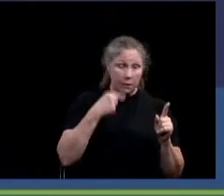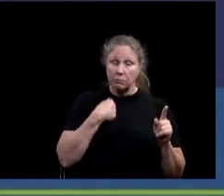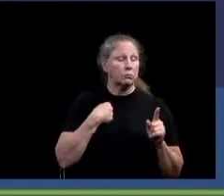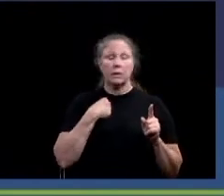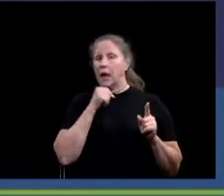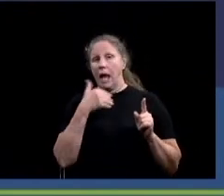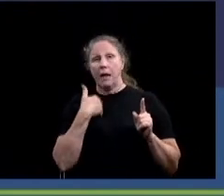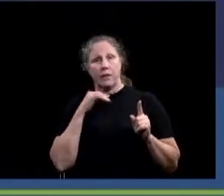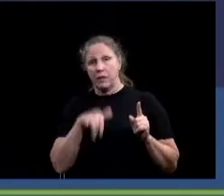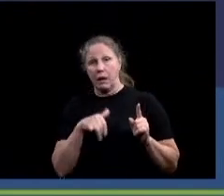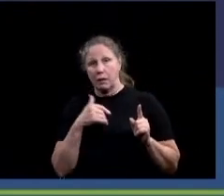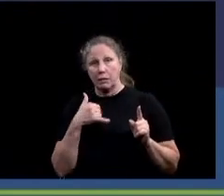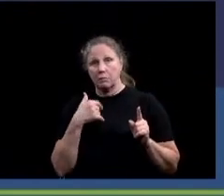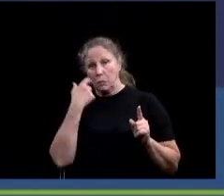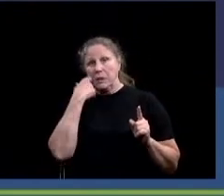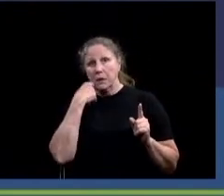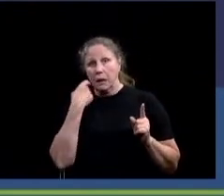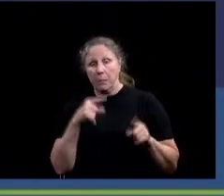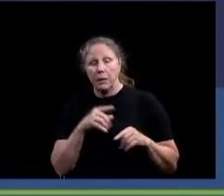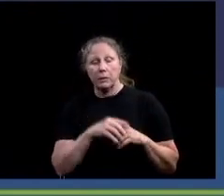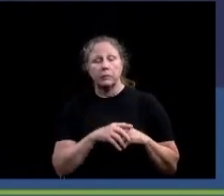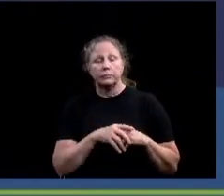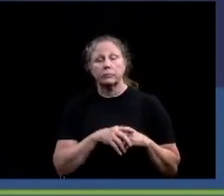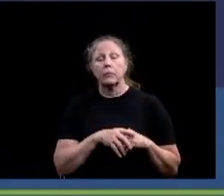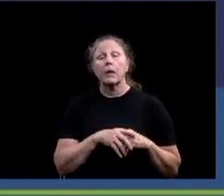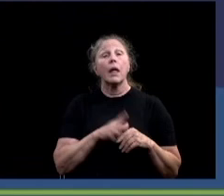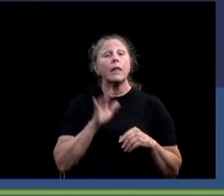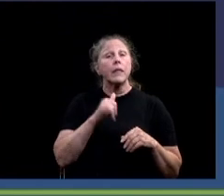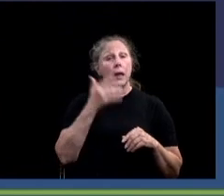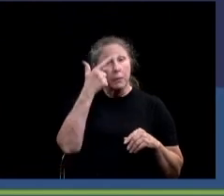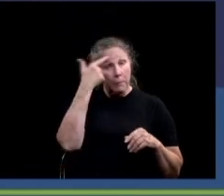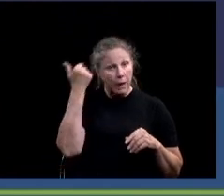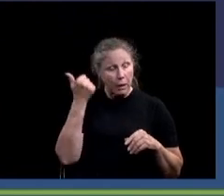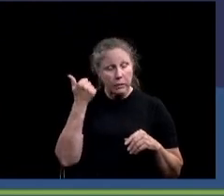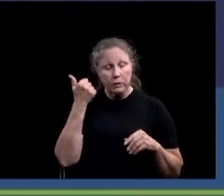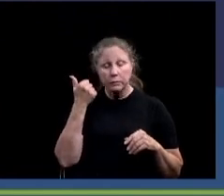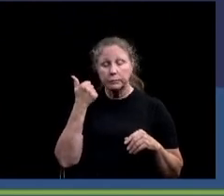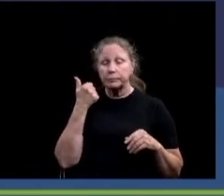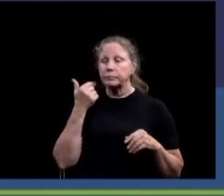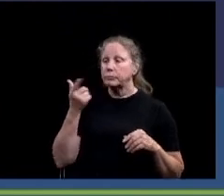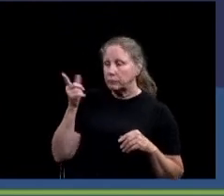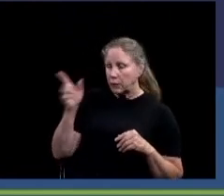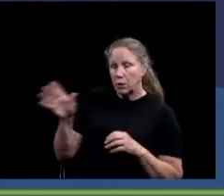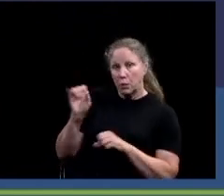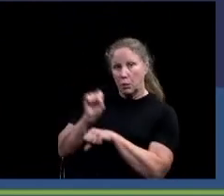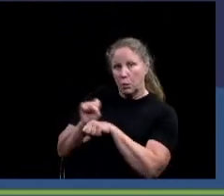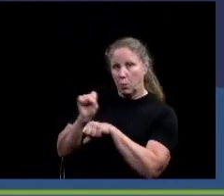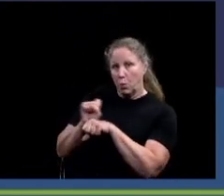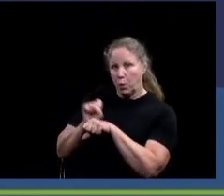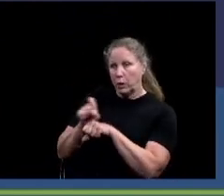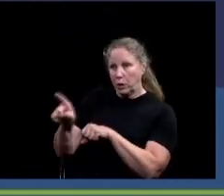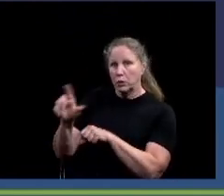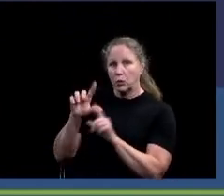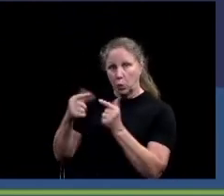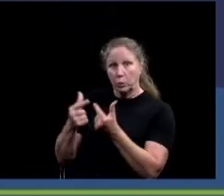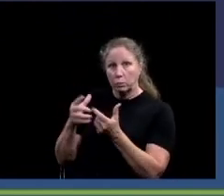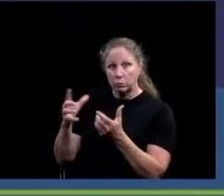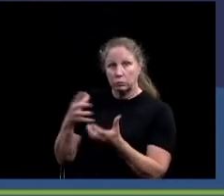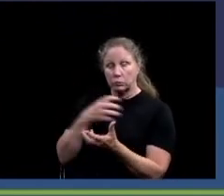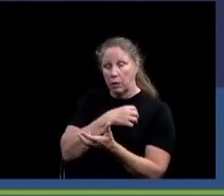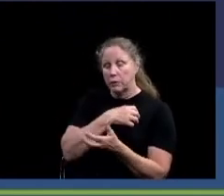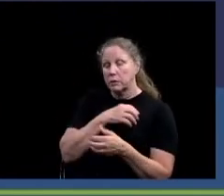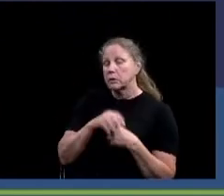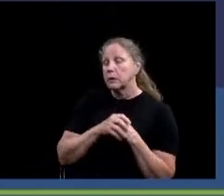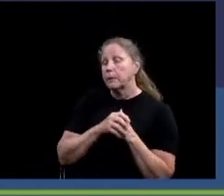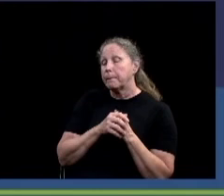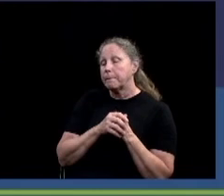attribute that to the dedication that you serve with. It is imperative right now that we all stop